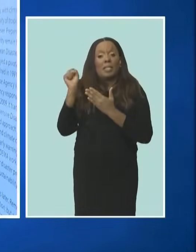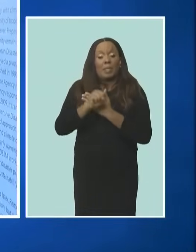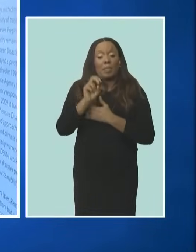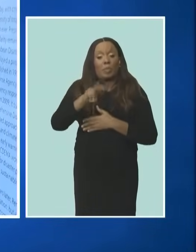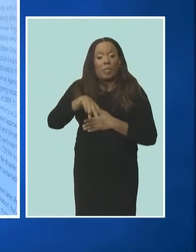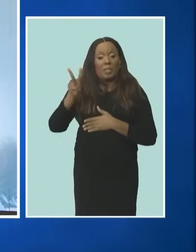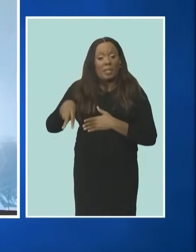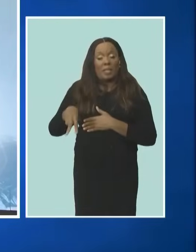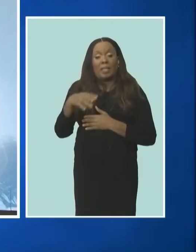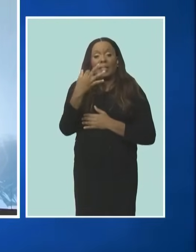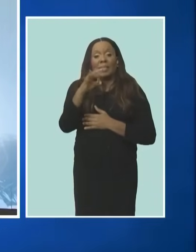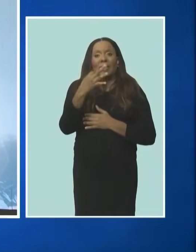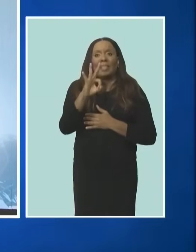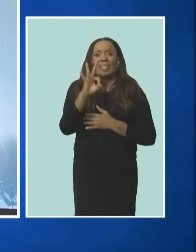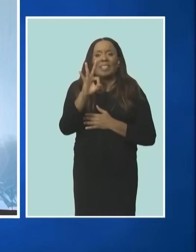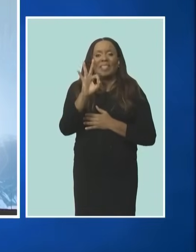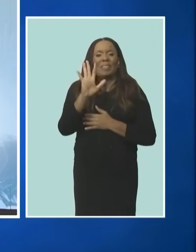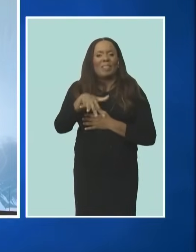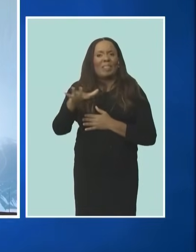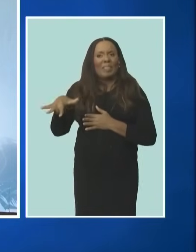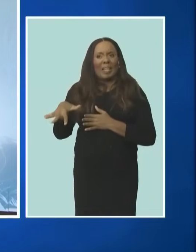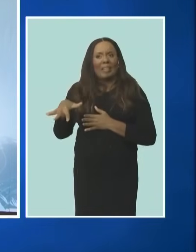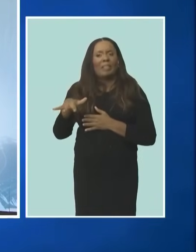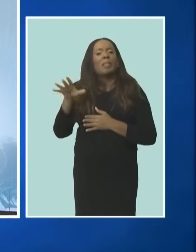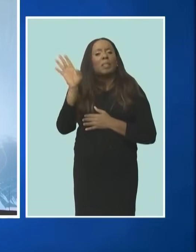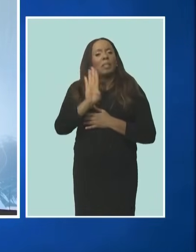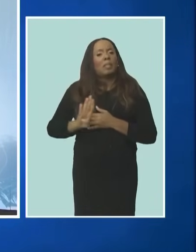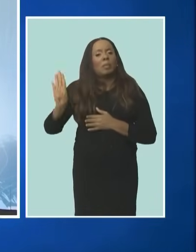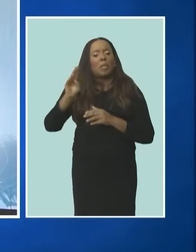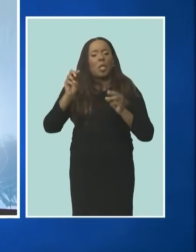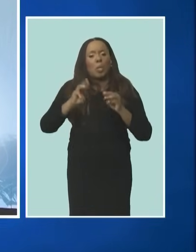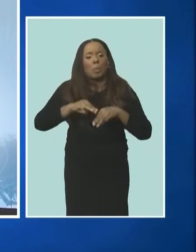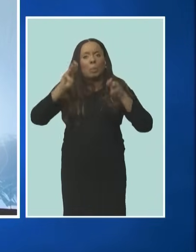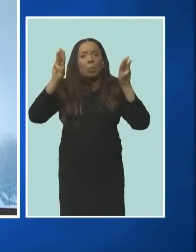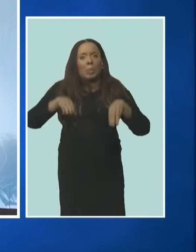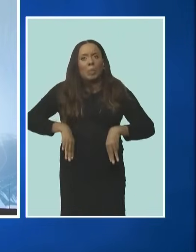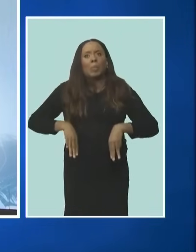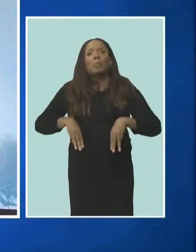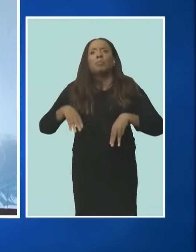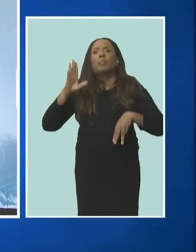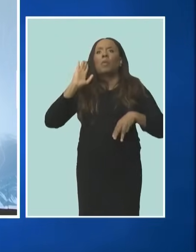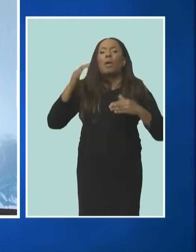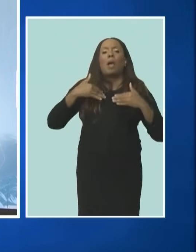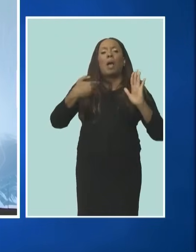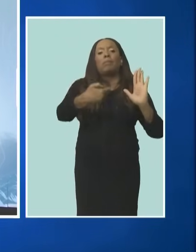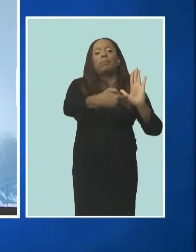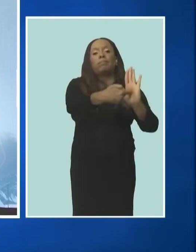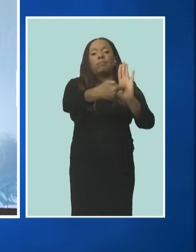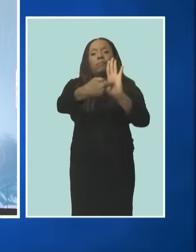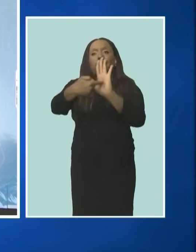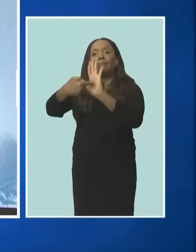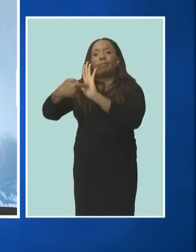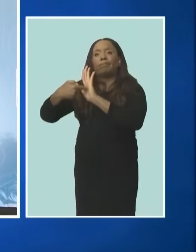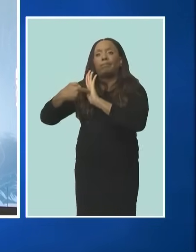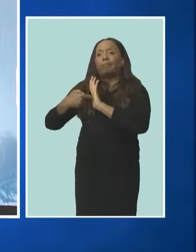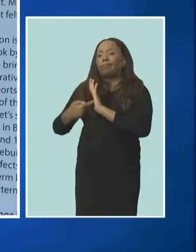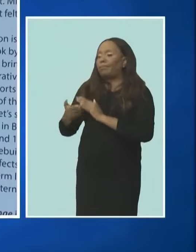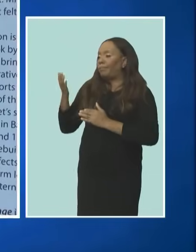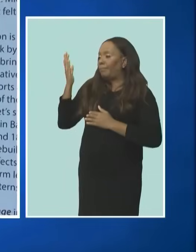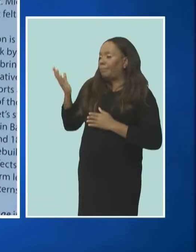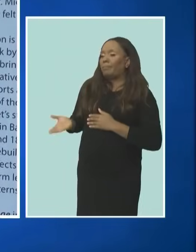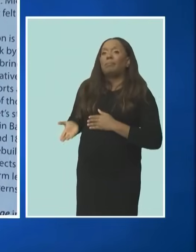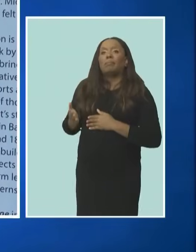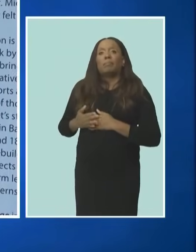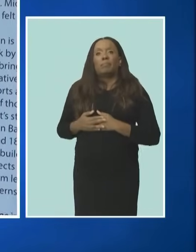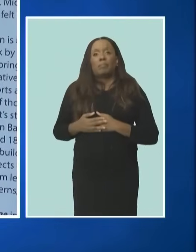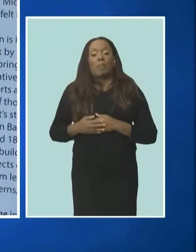1955, had on the island. The Barbados Museum and the Historical Society is making this possible through an exhibition.